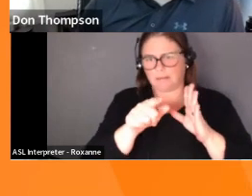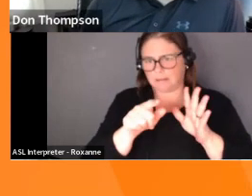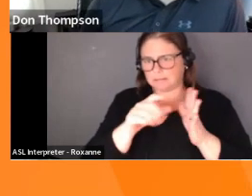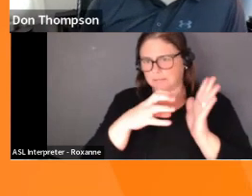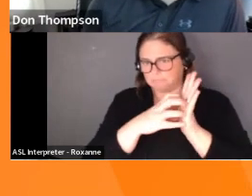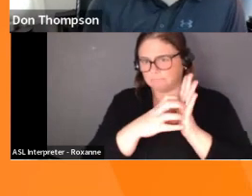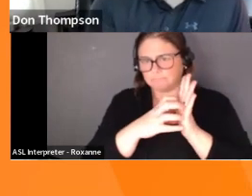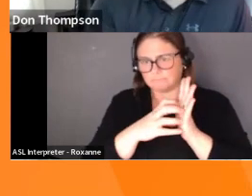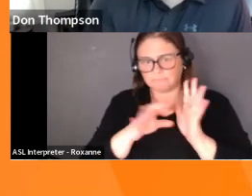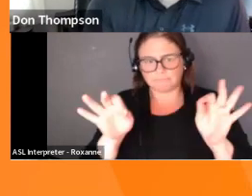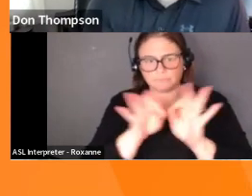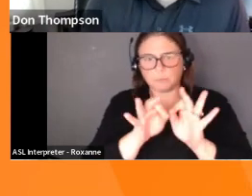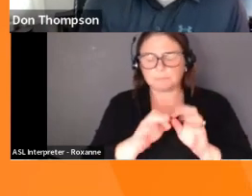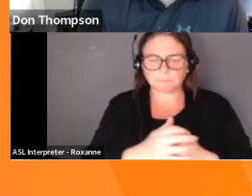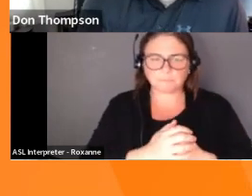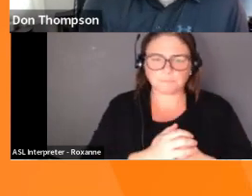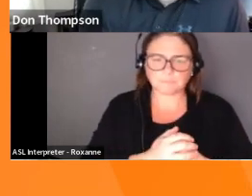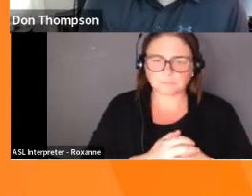Okay.